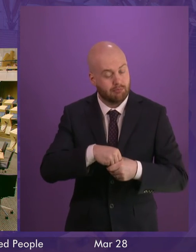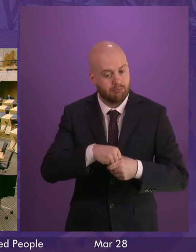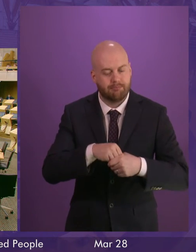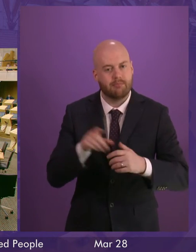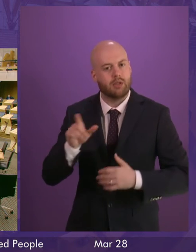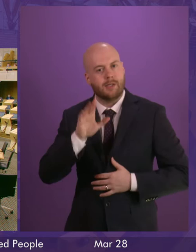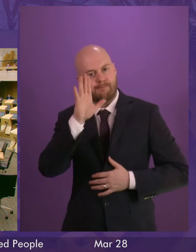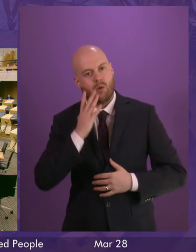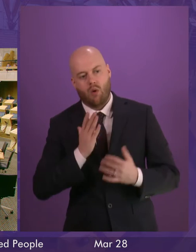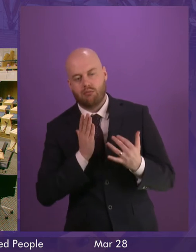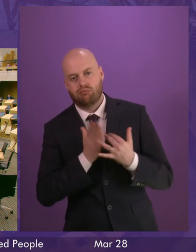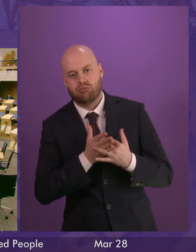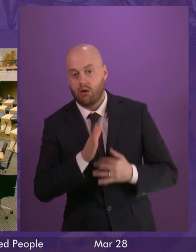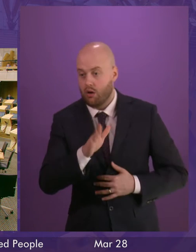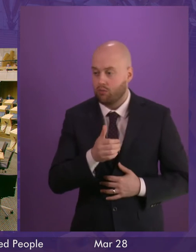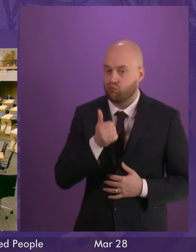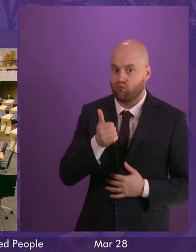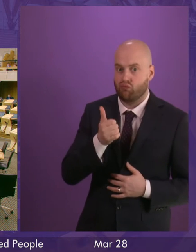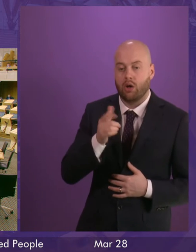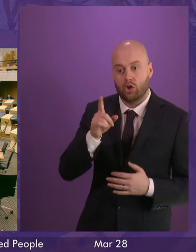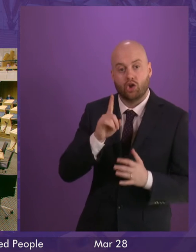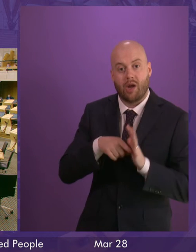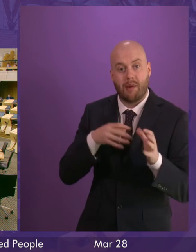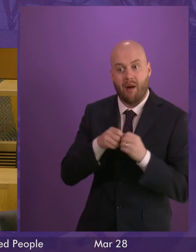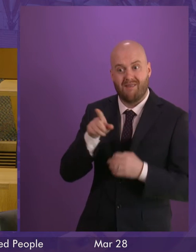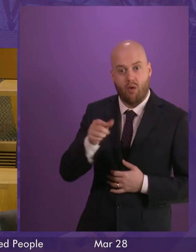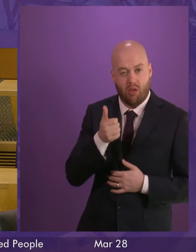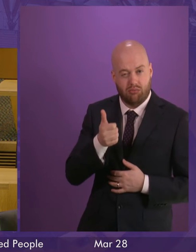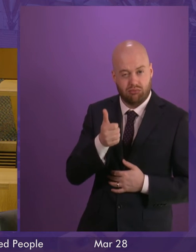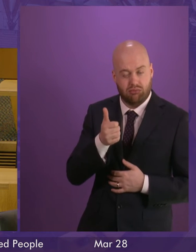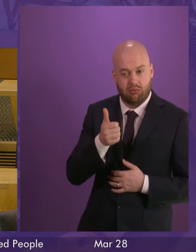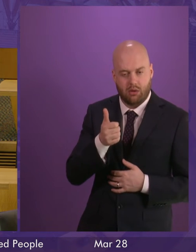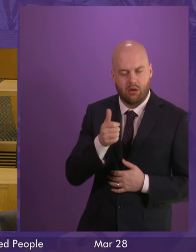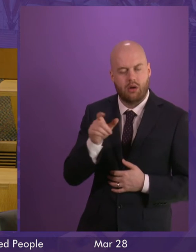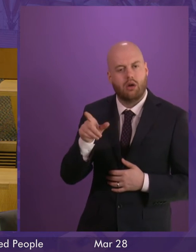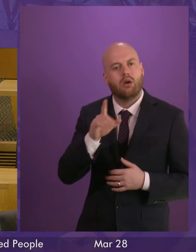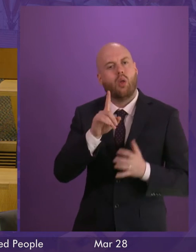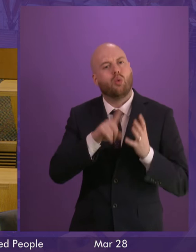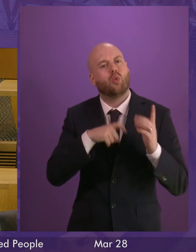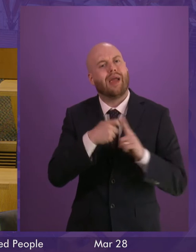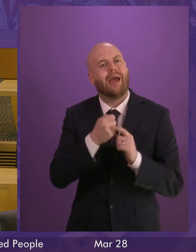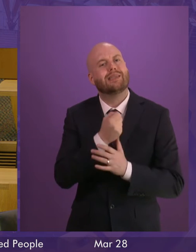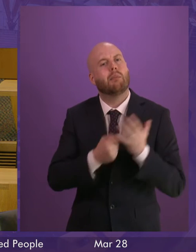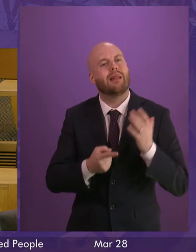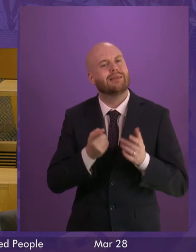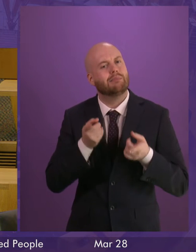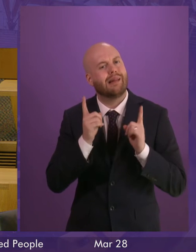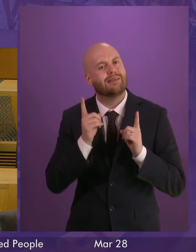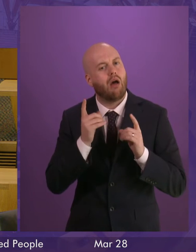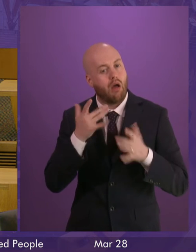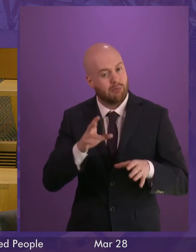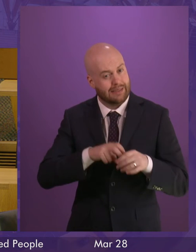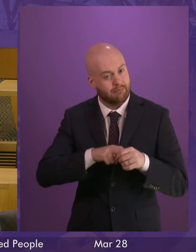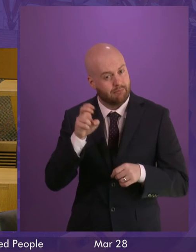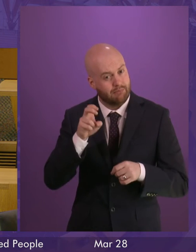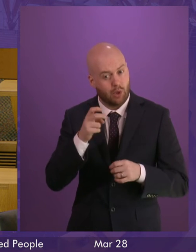very grateful to Jeremy Balfour for giving away. Sarah Newton, the UK Disabilities Minister, resigned two weeks ago and has not been replaced.